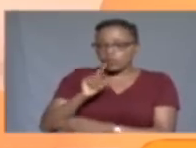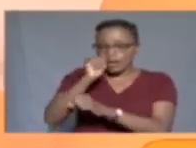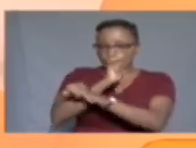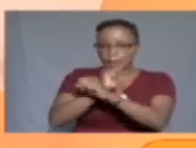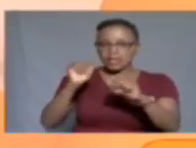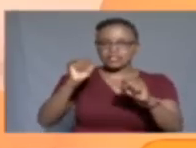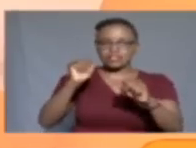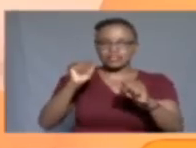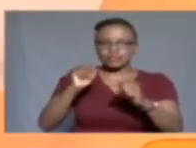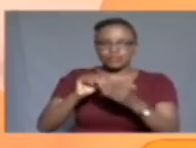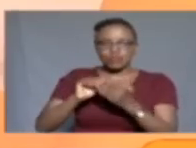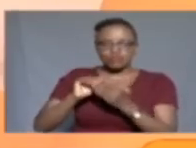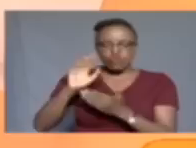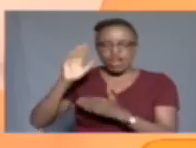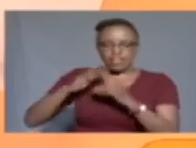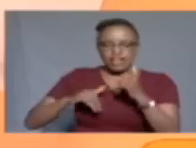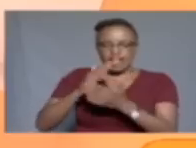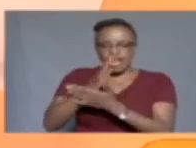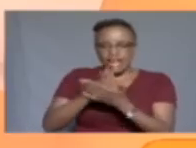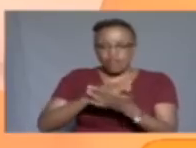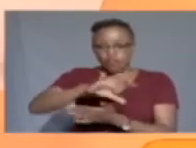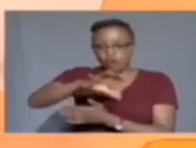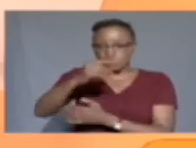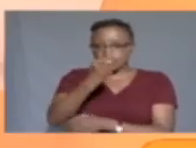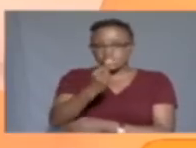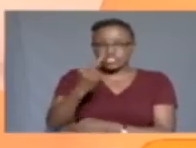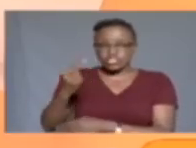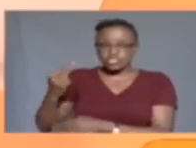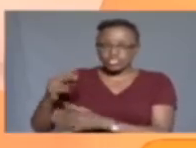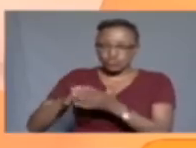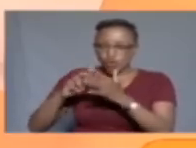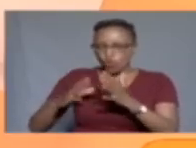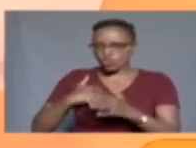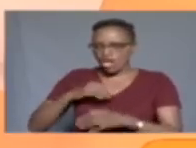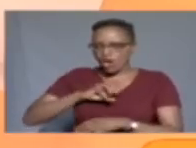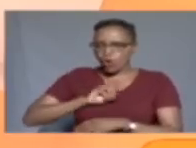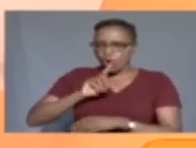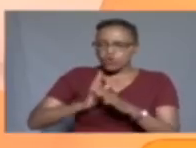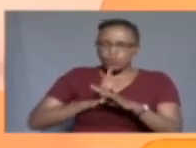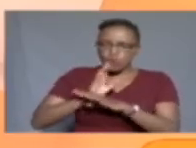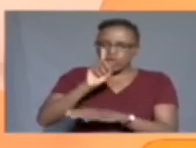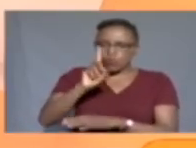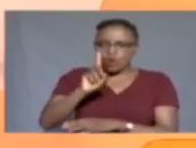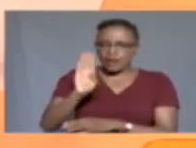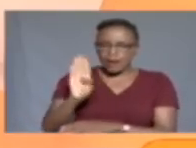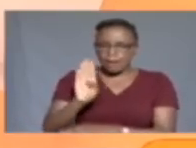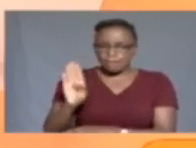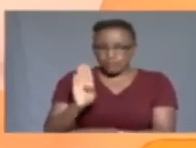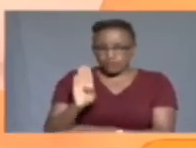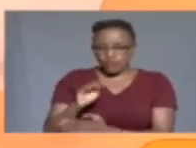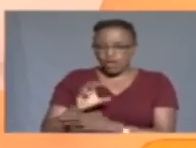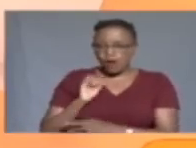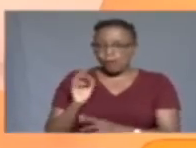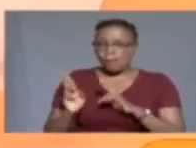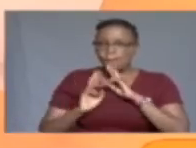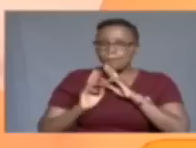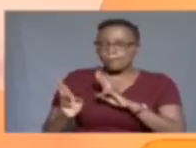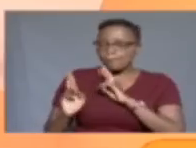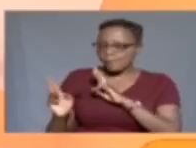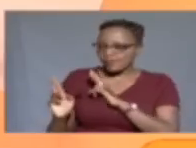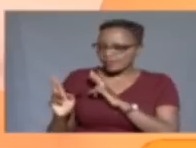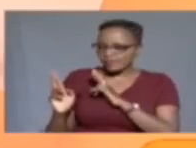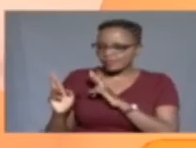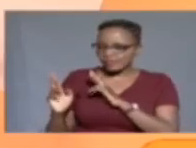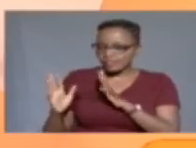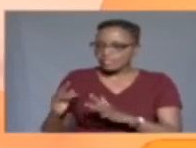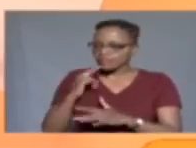president. More than half of the counties each owe contractors more than 1 billion shillings. And as Stephen Letoo reports, Nairobi